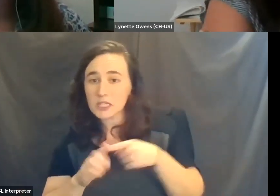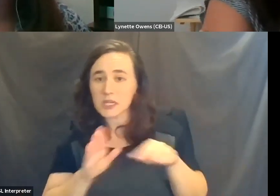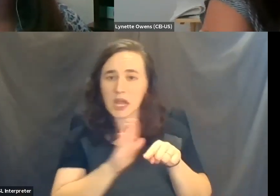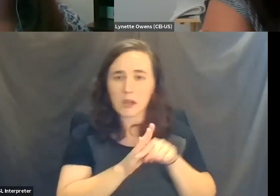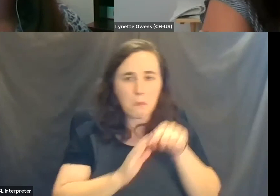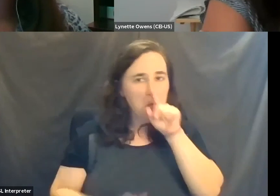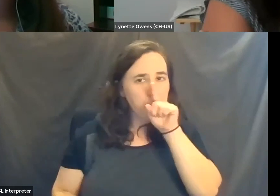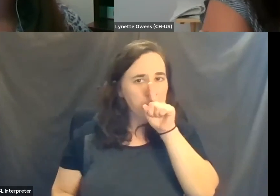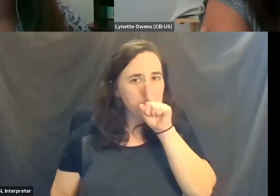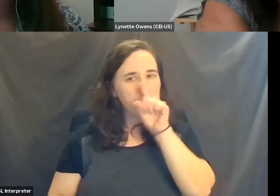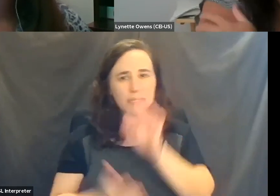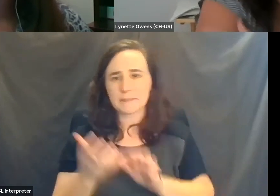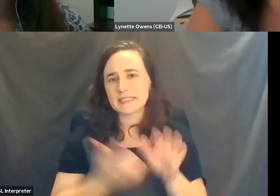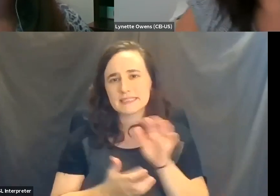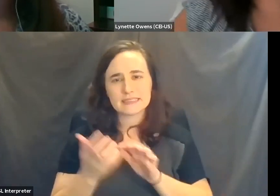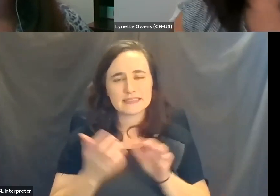for anyone.